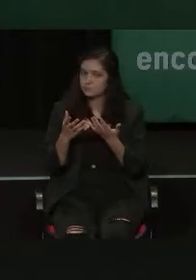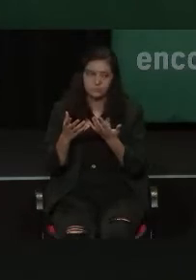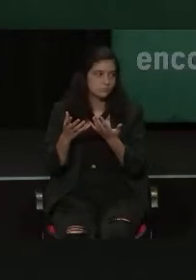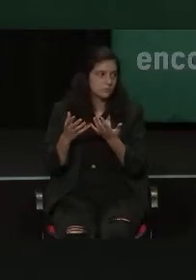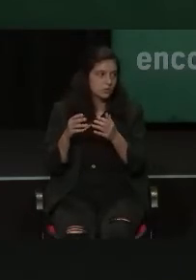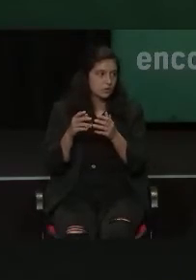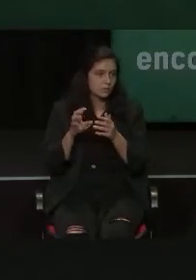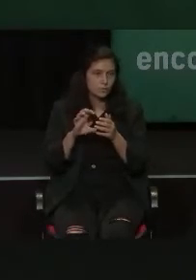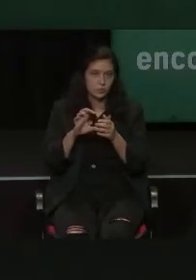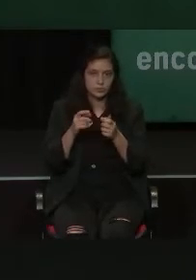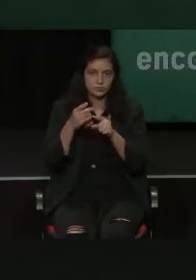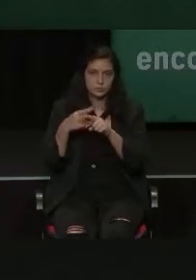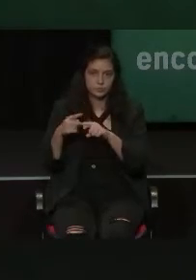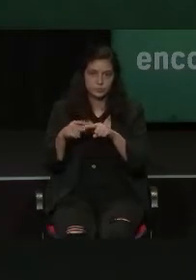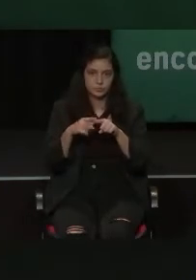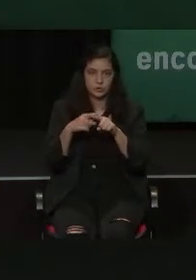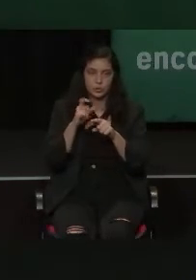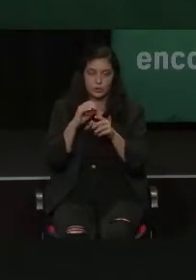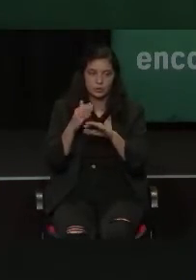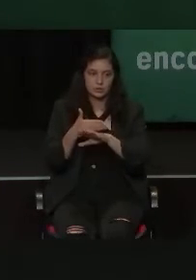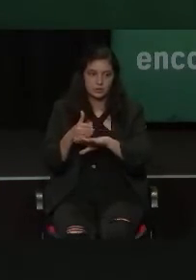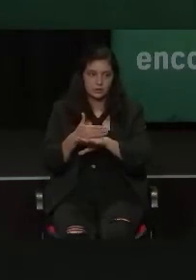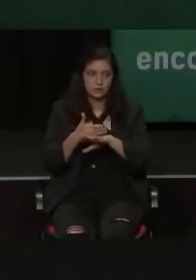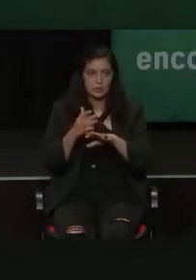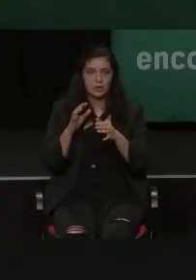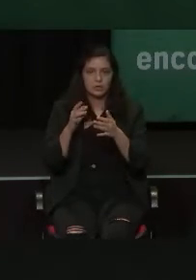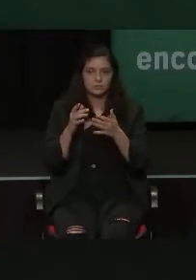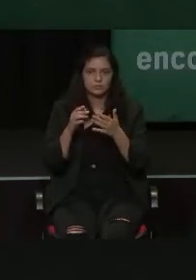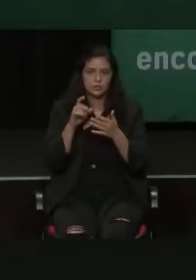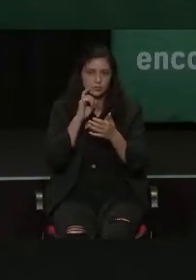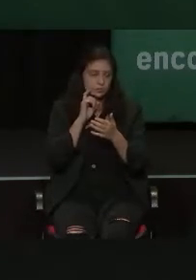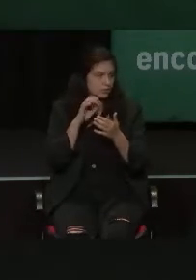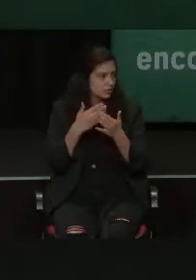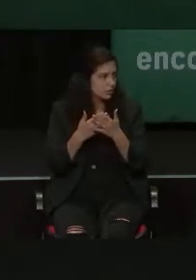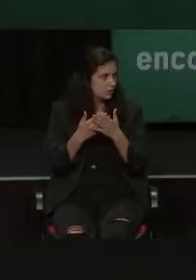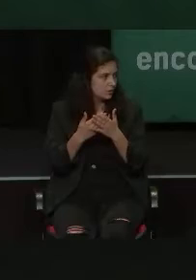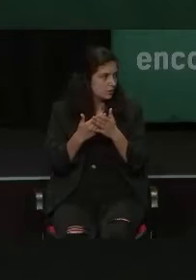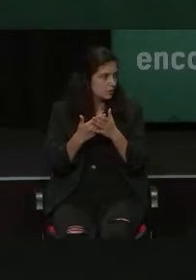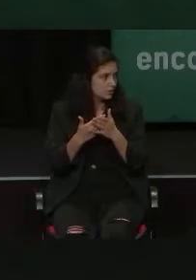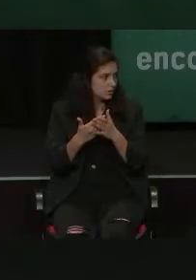of mechanisms that can be divided in tolerance or resistance. Tolerance